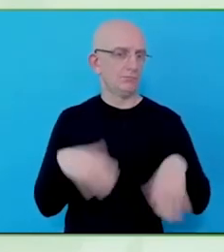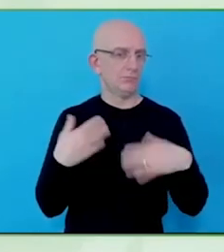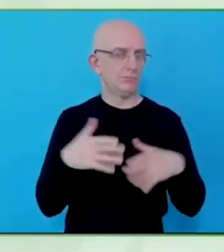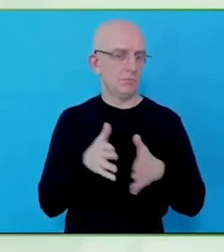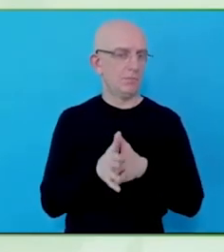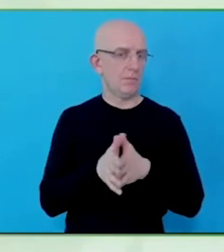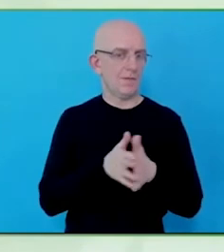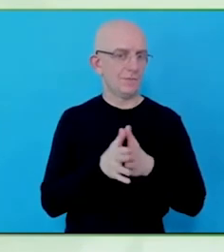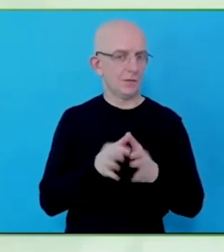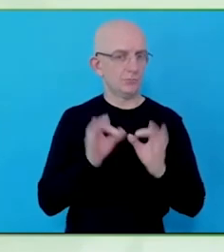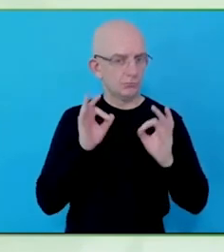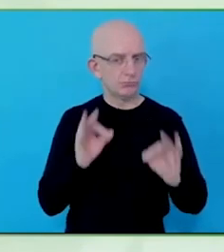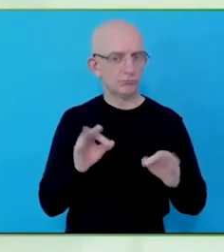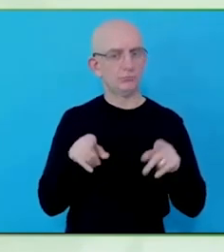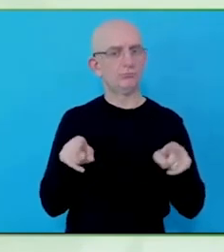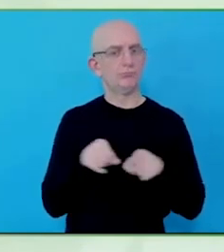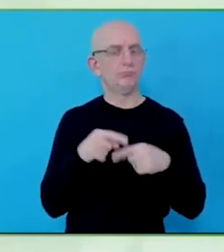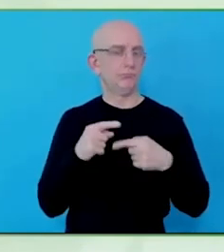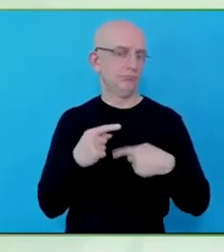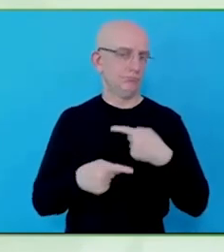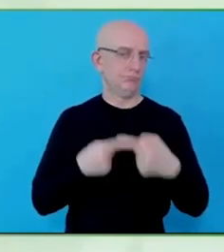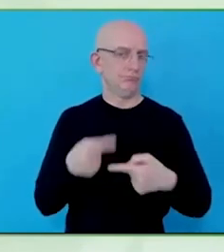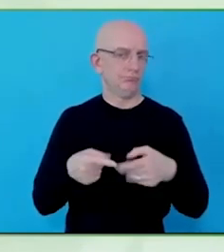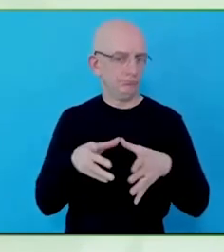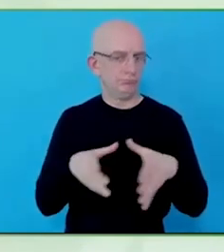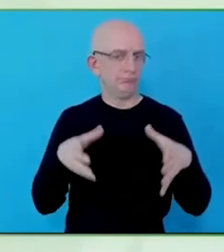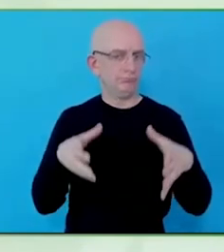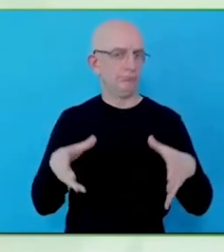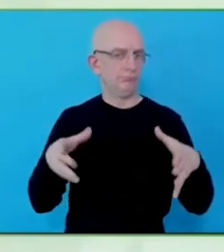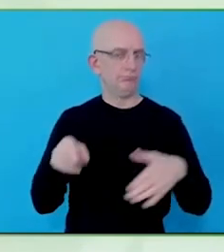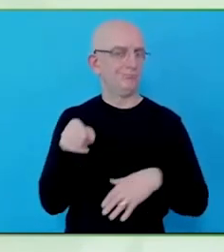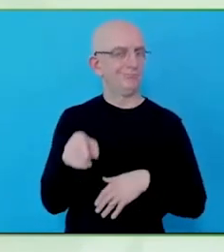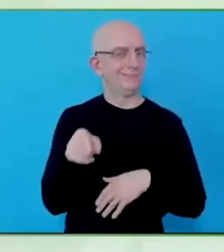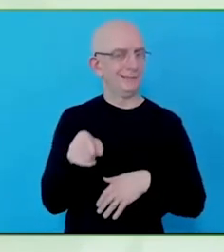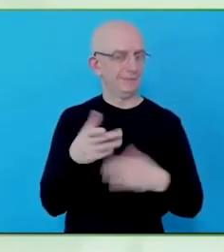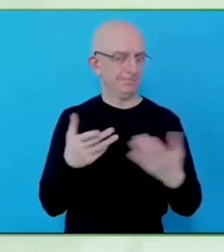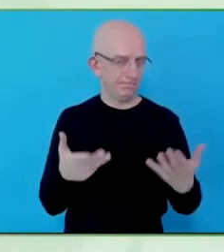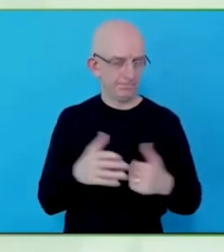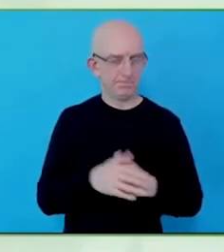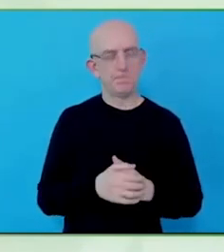You need access to experts. And also, this is driving new